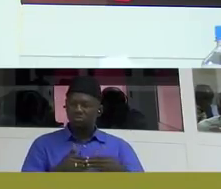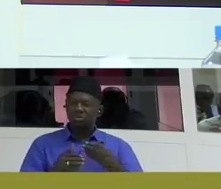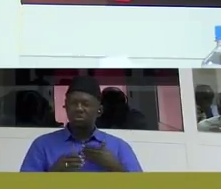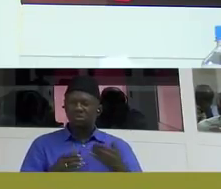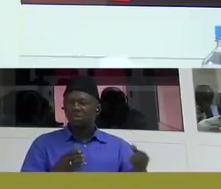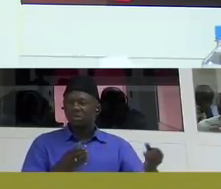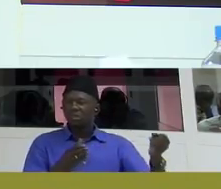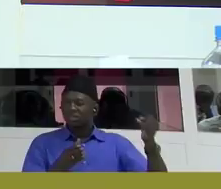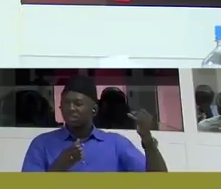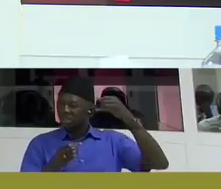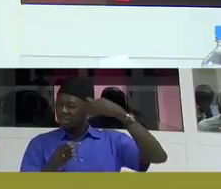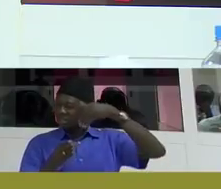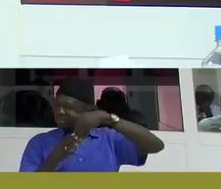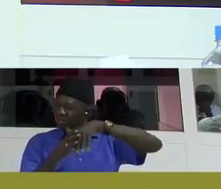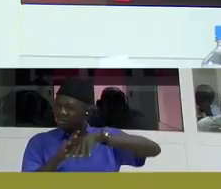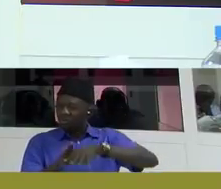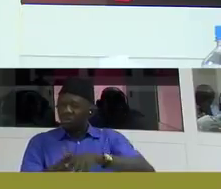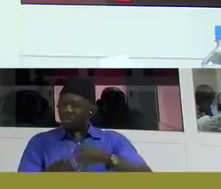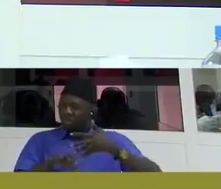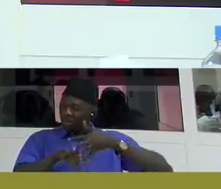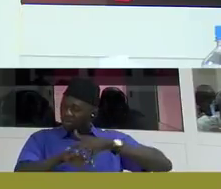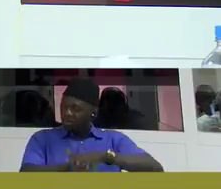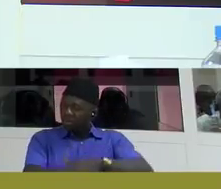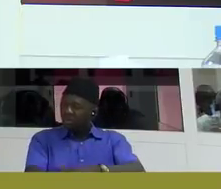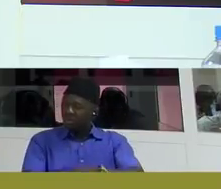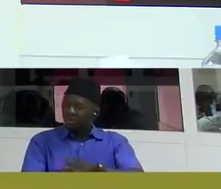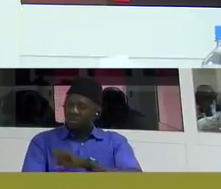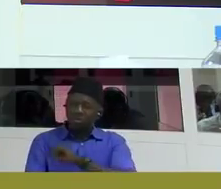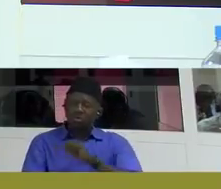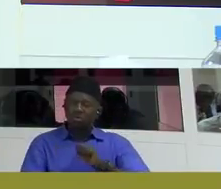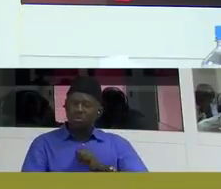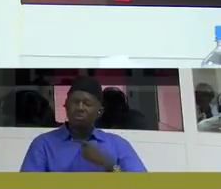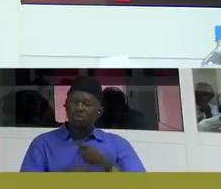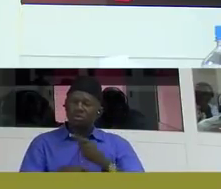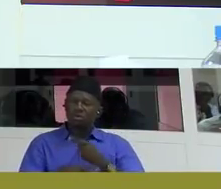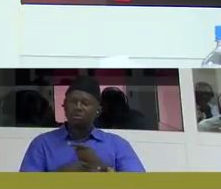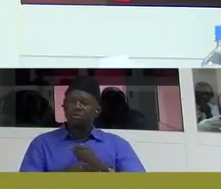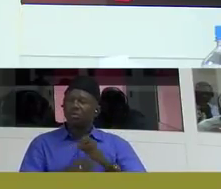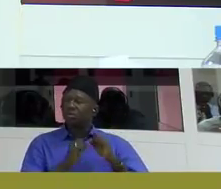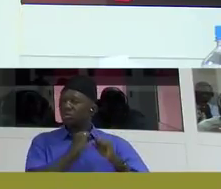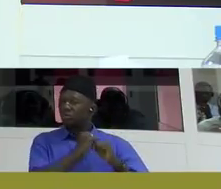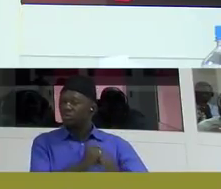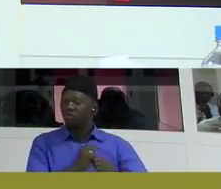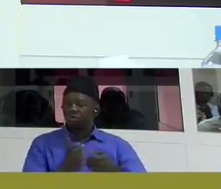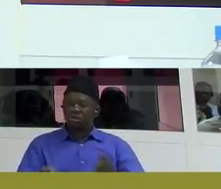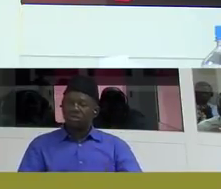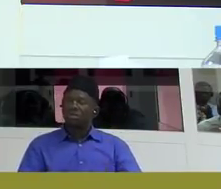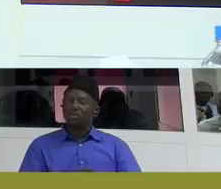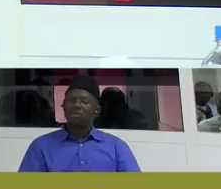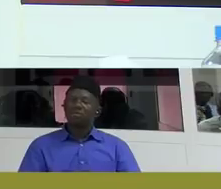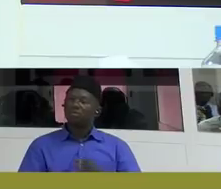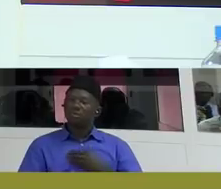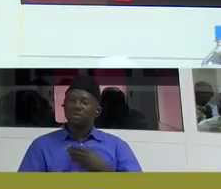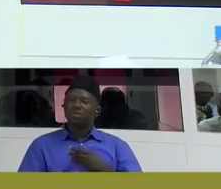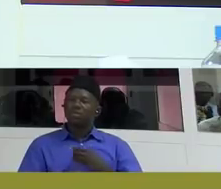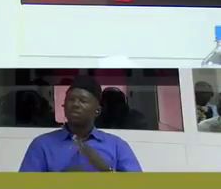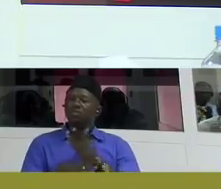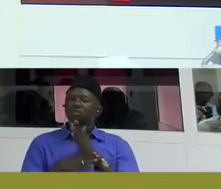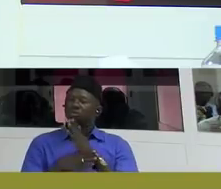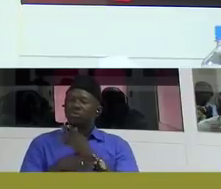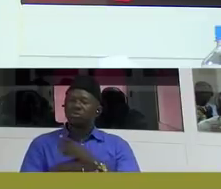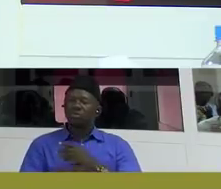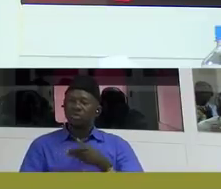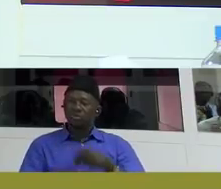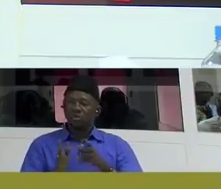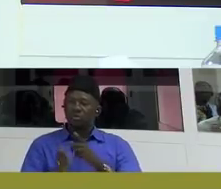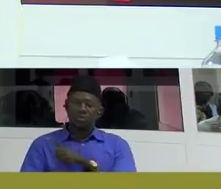into our own culture here, which is affecting the way we used to live. Saudi